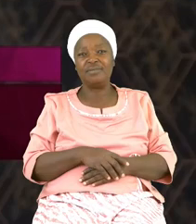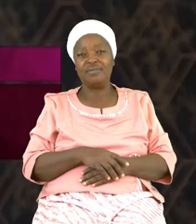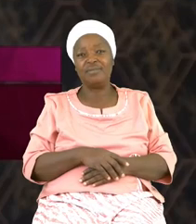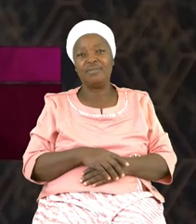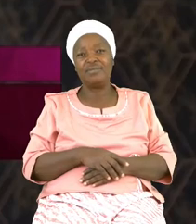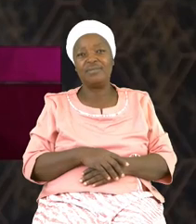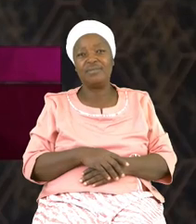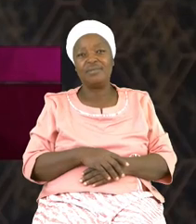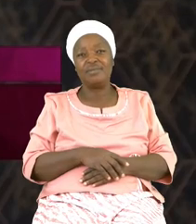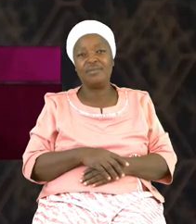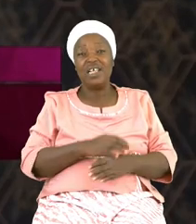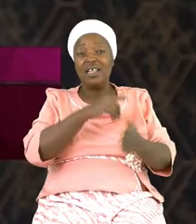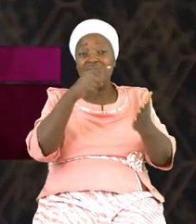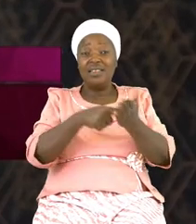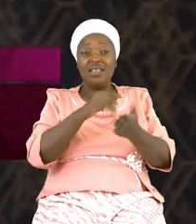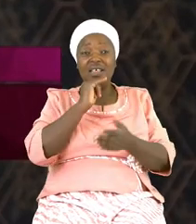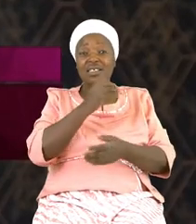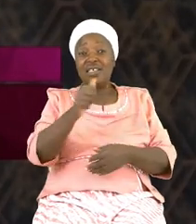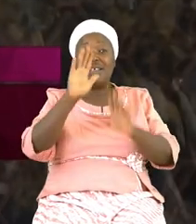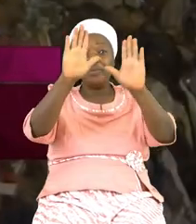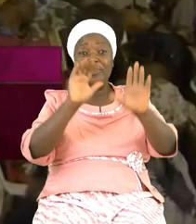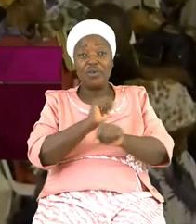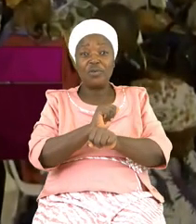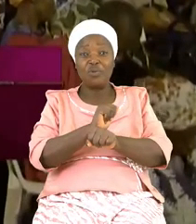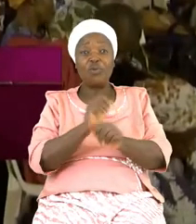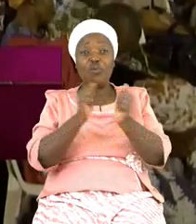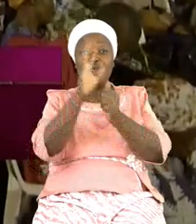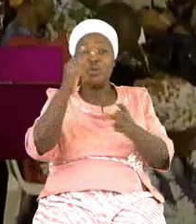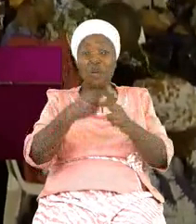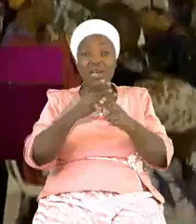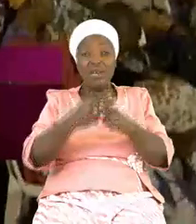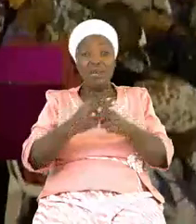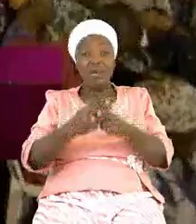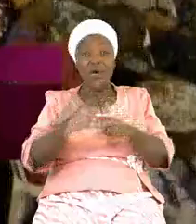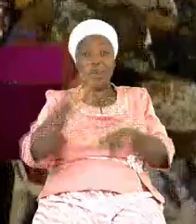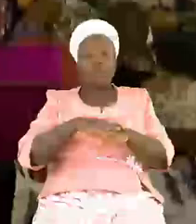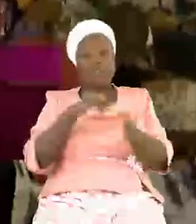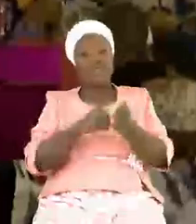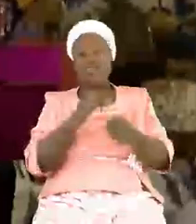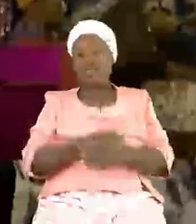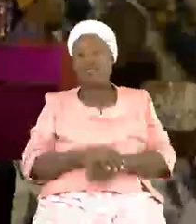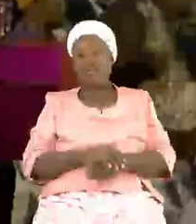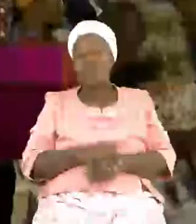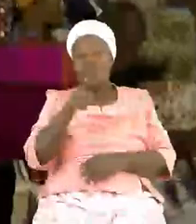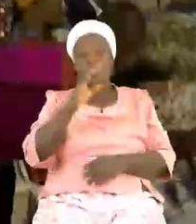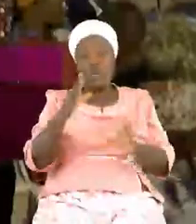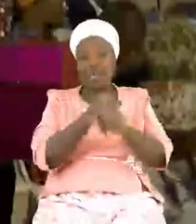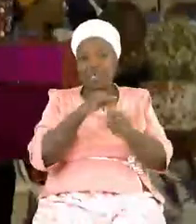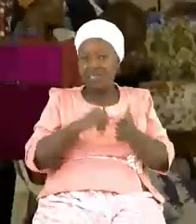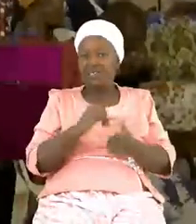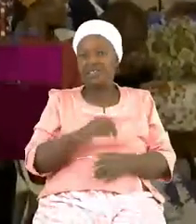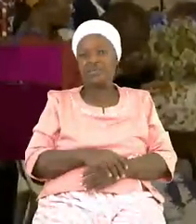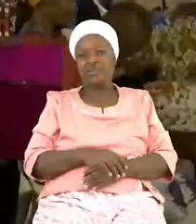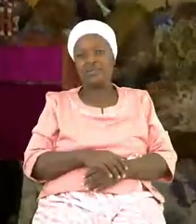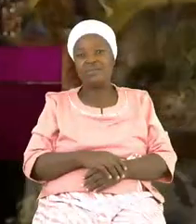There is a miracle with your name attached to it. You will get it.